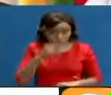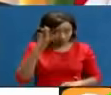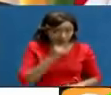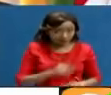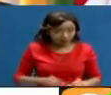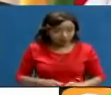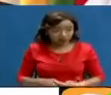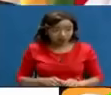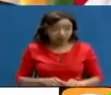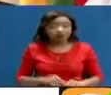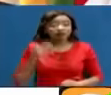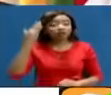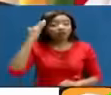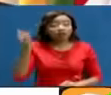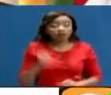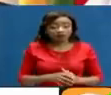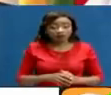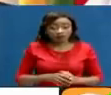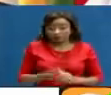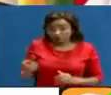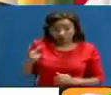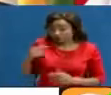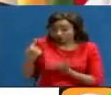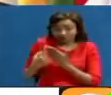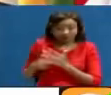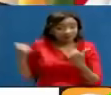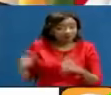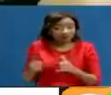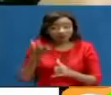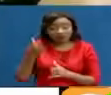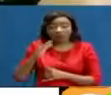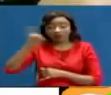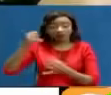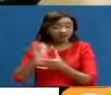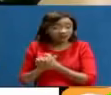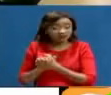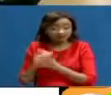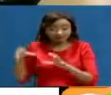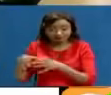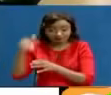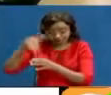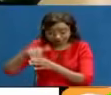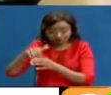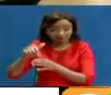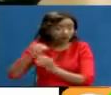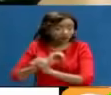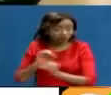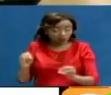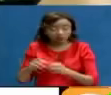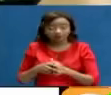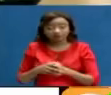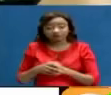party? Because it is not a matter we discussed in the party. Right?